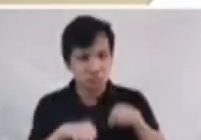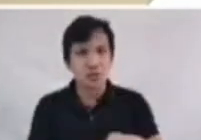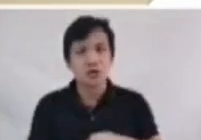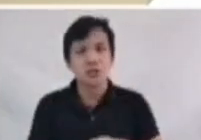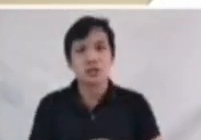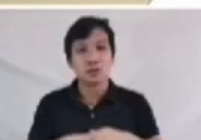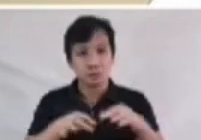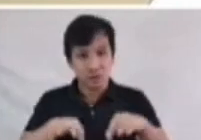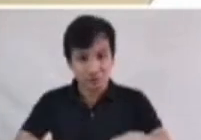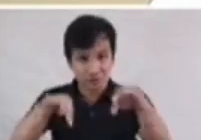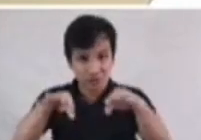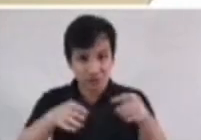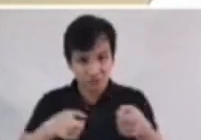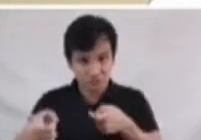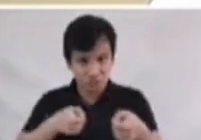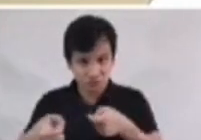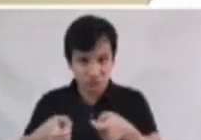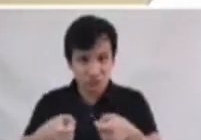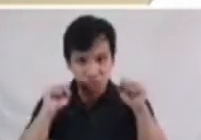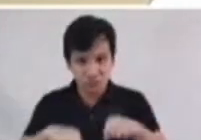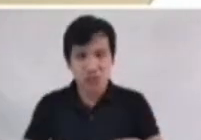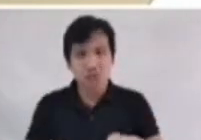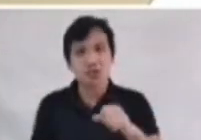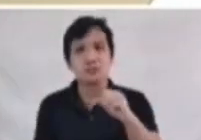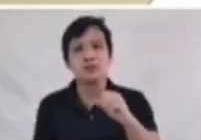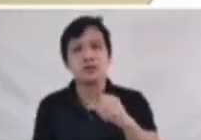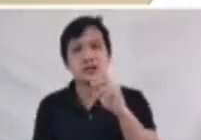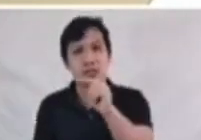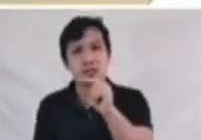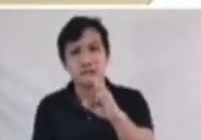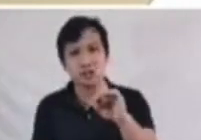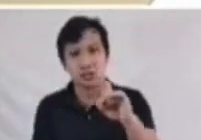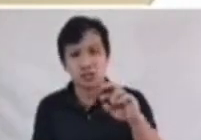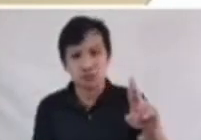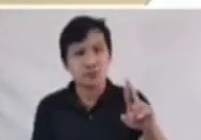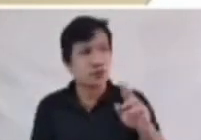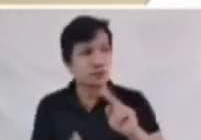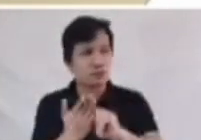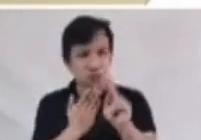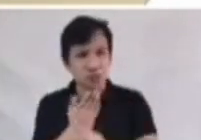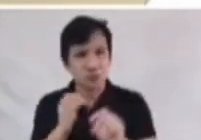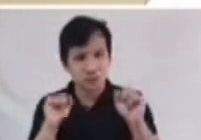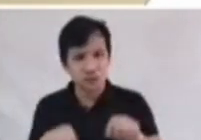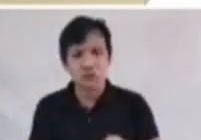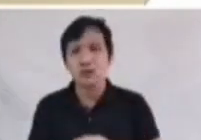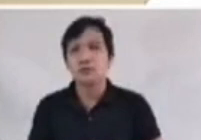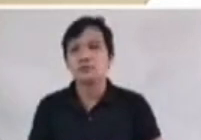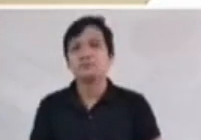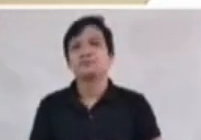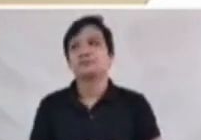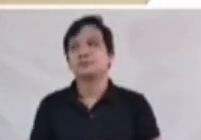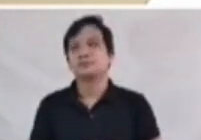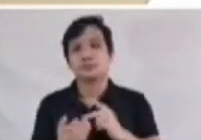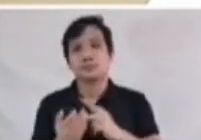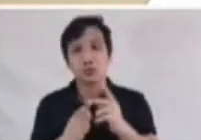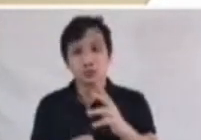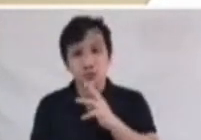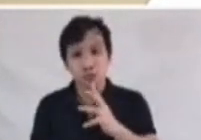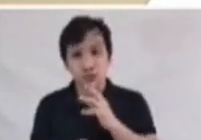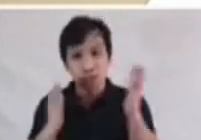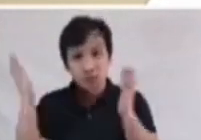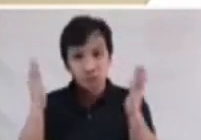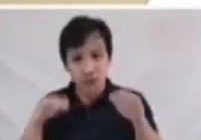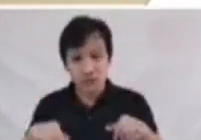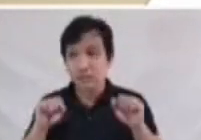communication, water facilities, manufacturing, and business process outsourcing shall likewise be allowed in accordance